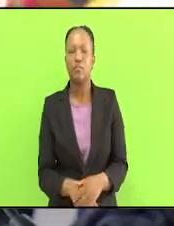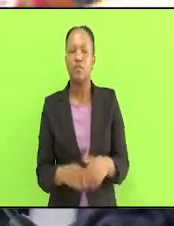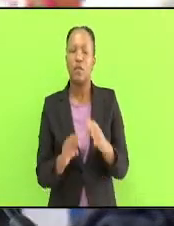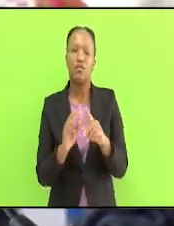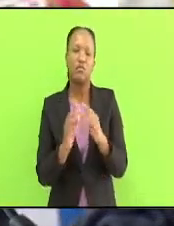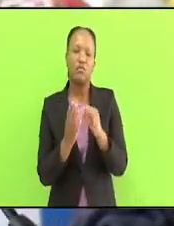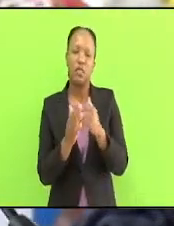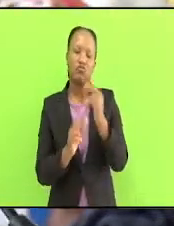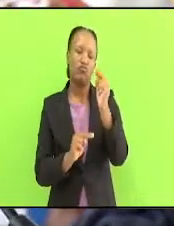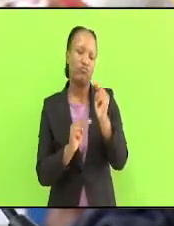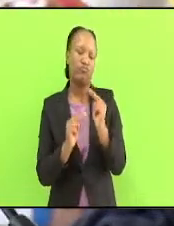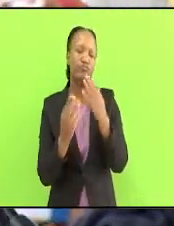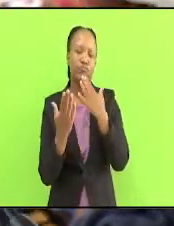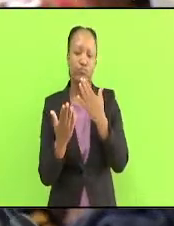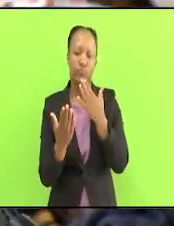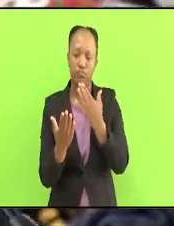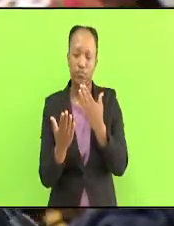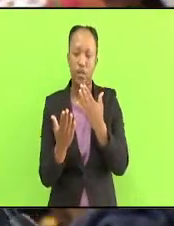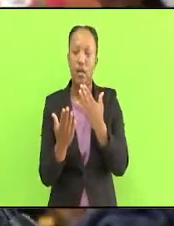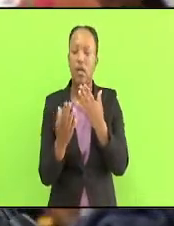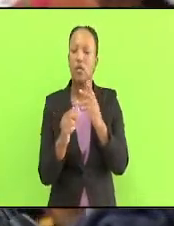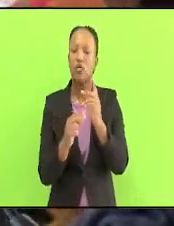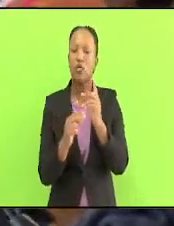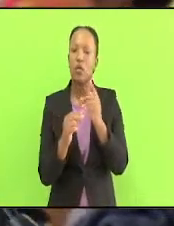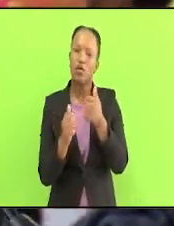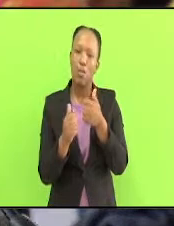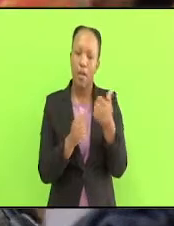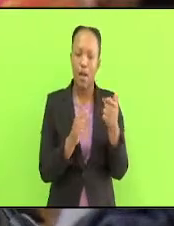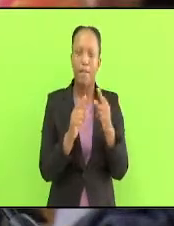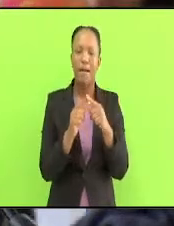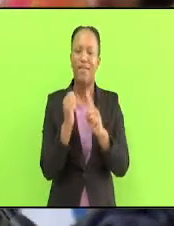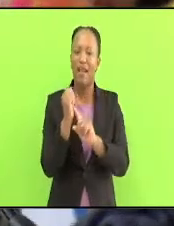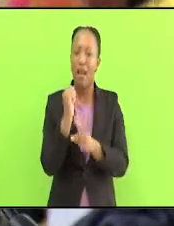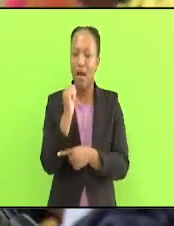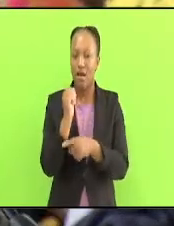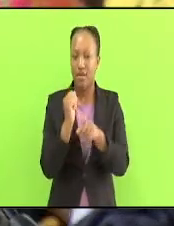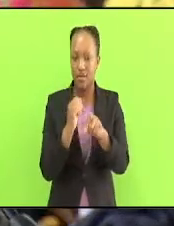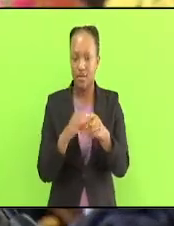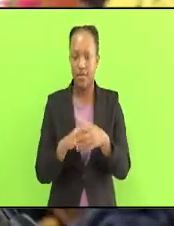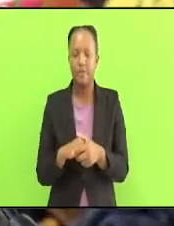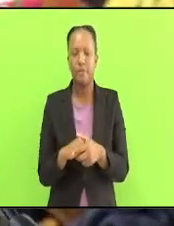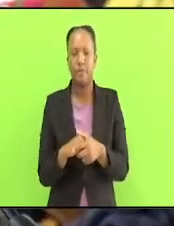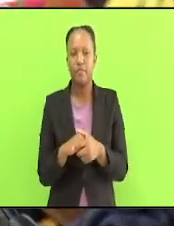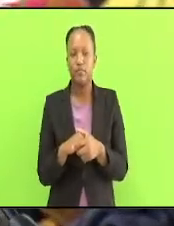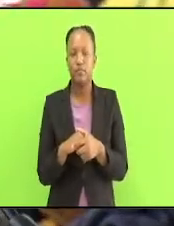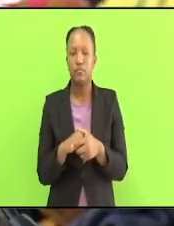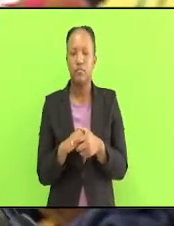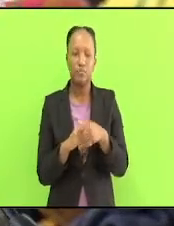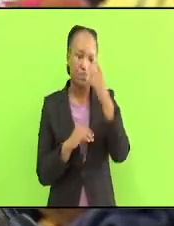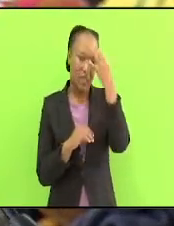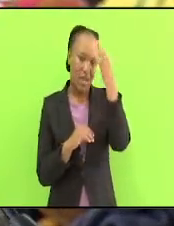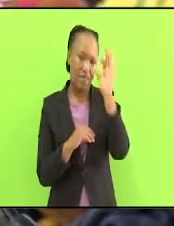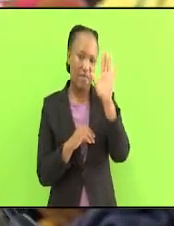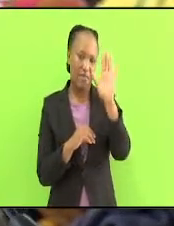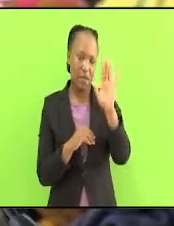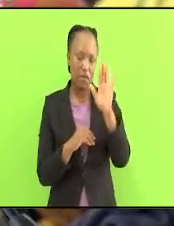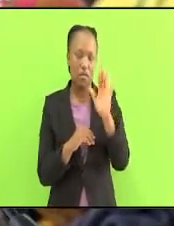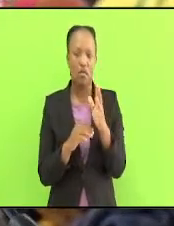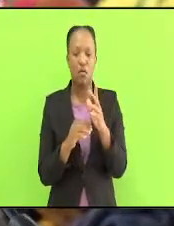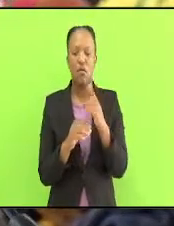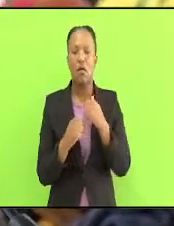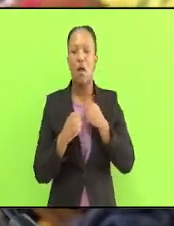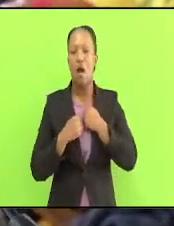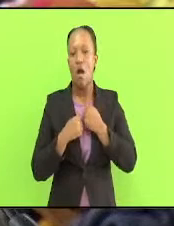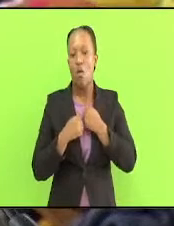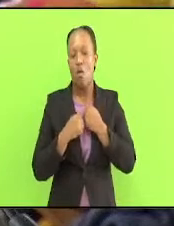sa bofelo ke kopa gore government ha e ka leka bagolo rona ko makeisheneng a rona